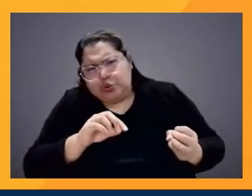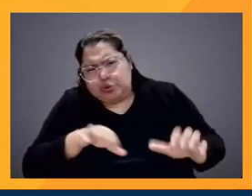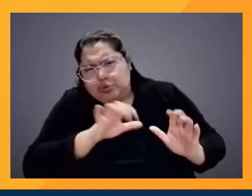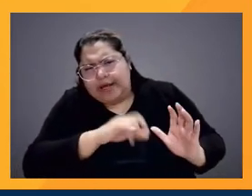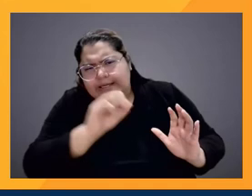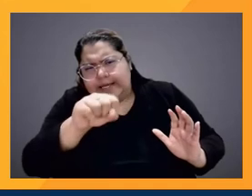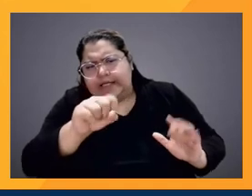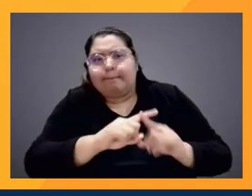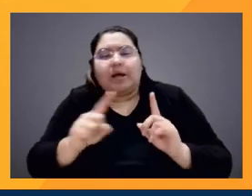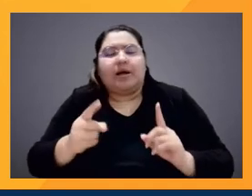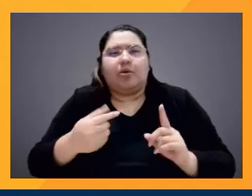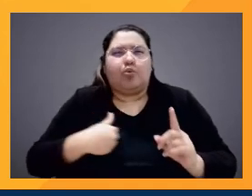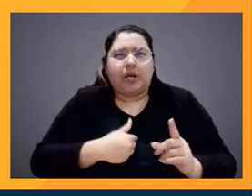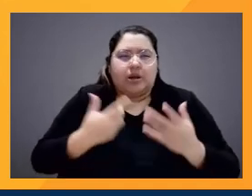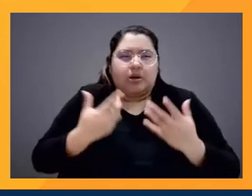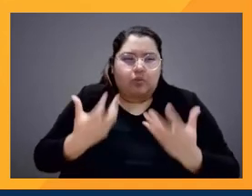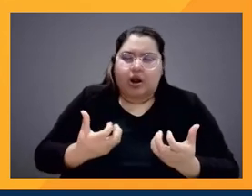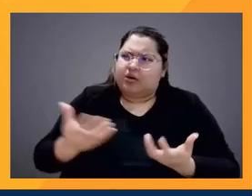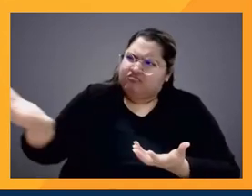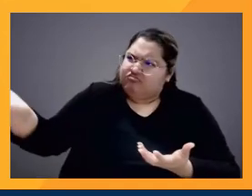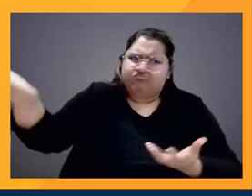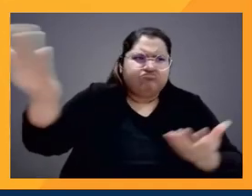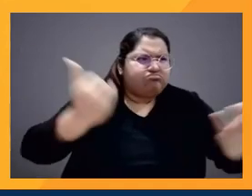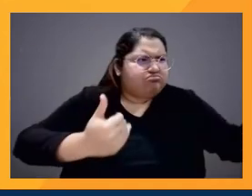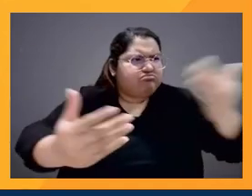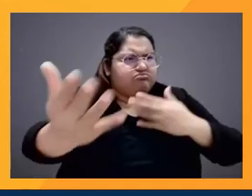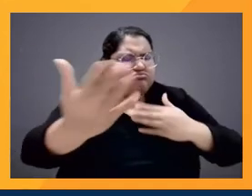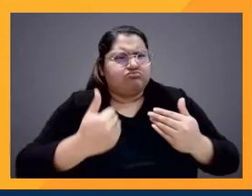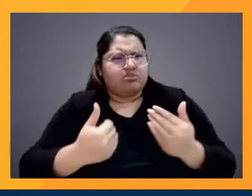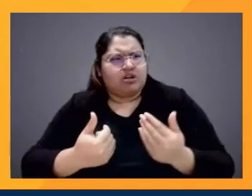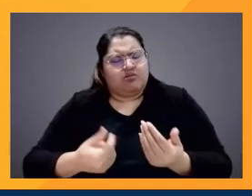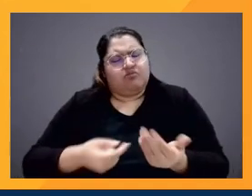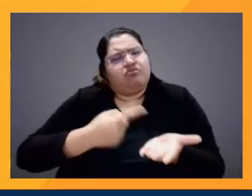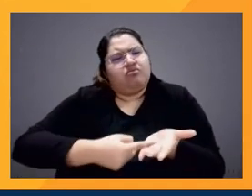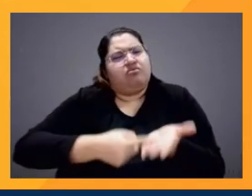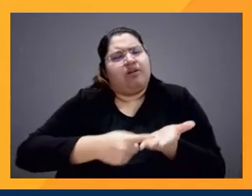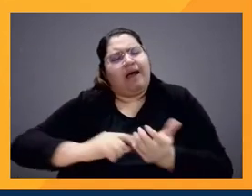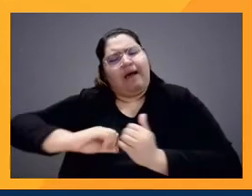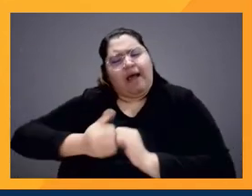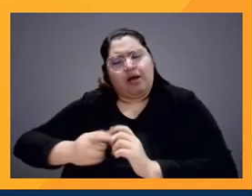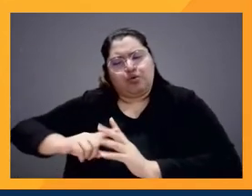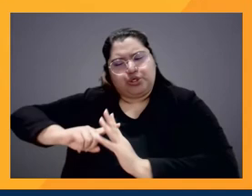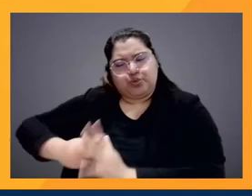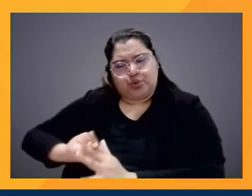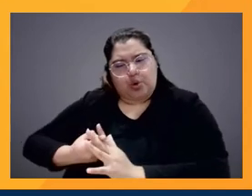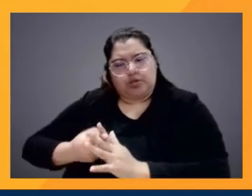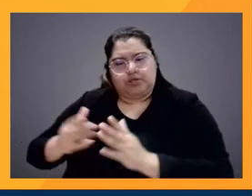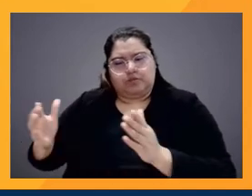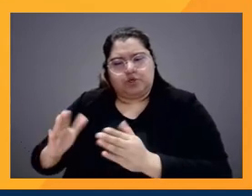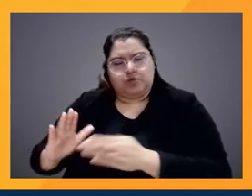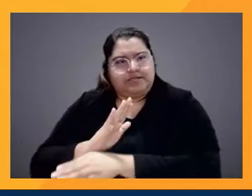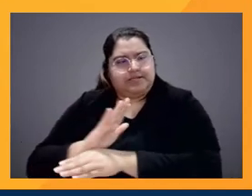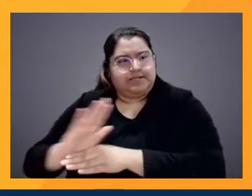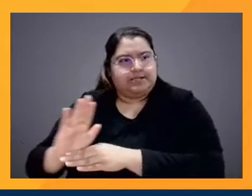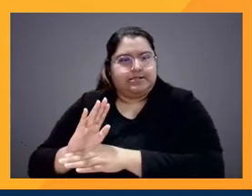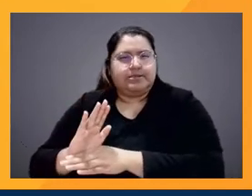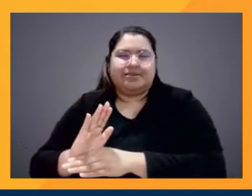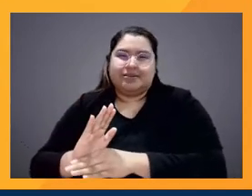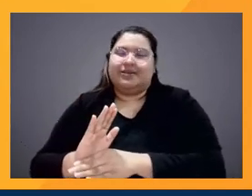ARP do to help its members get their small businesses on track? And the wrinkle to that question, as it combines some viewer questions